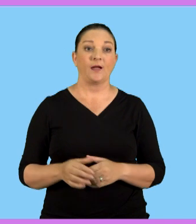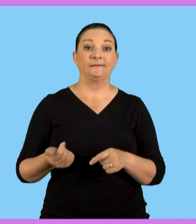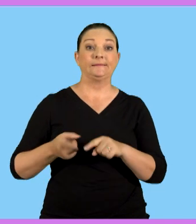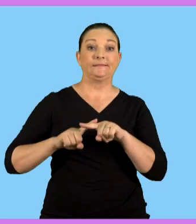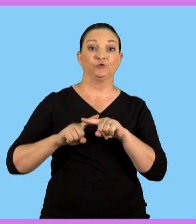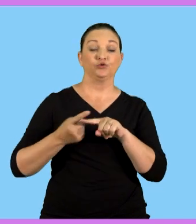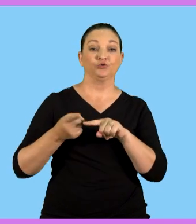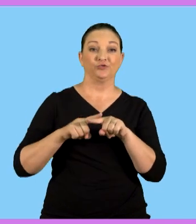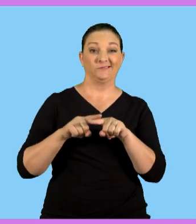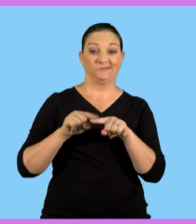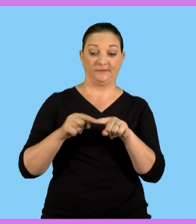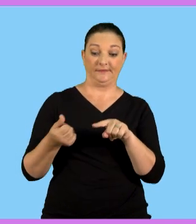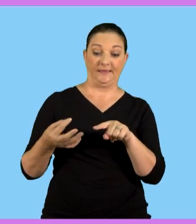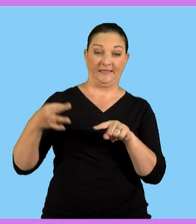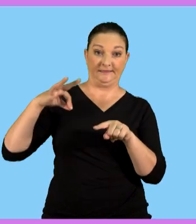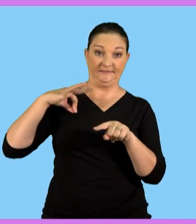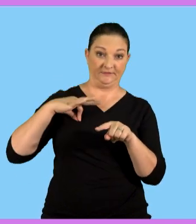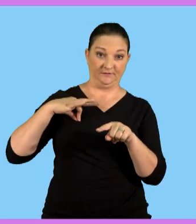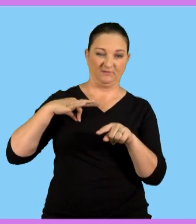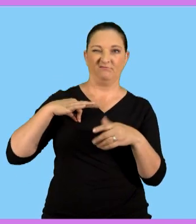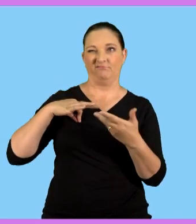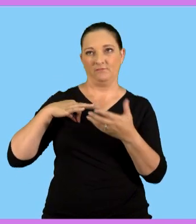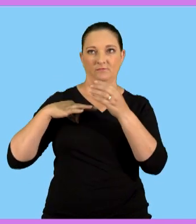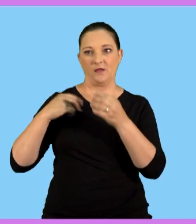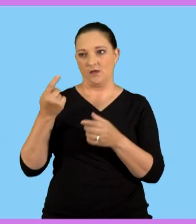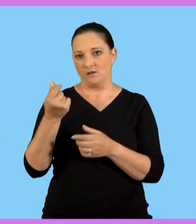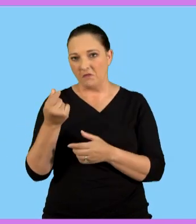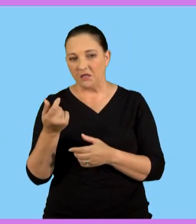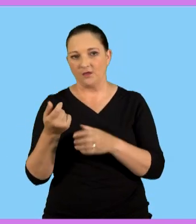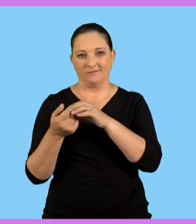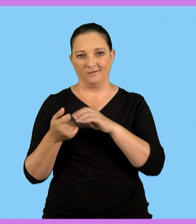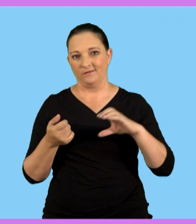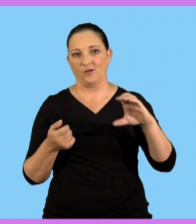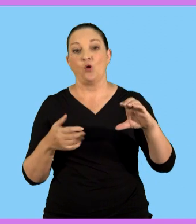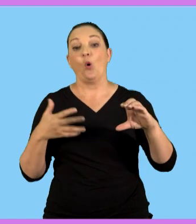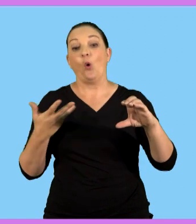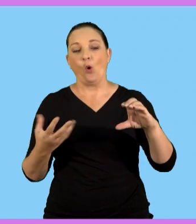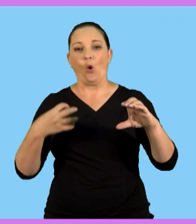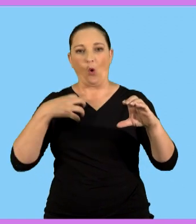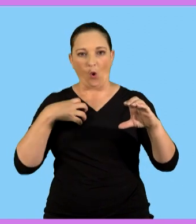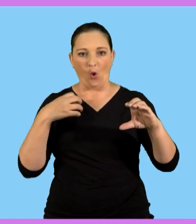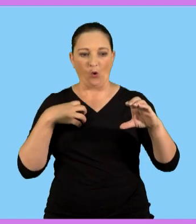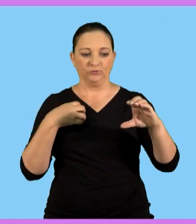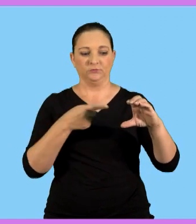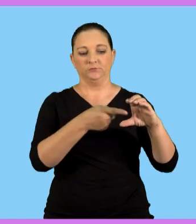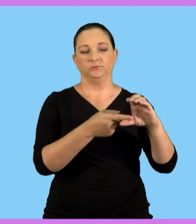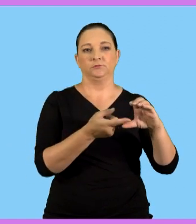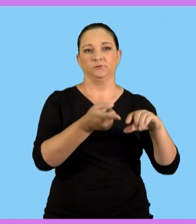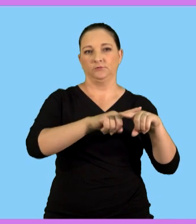Interest. Interest is money that is gained from an investment or owed from a